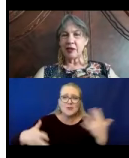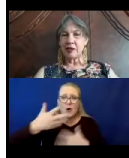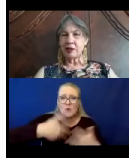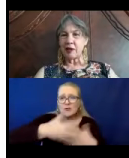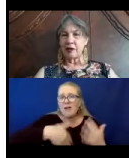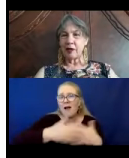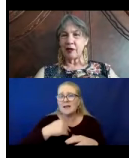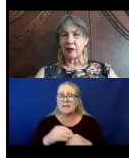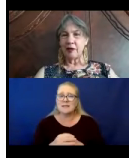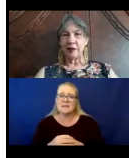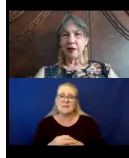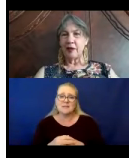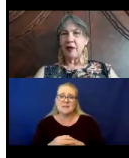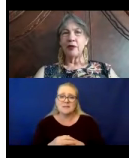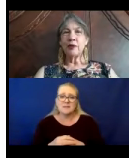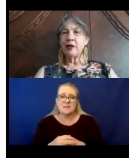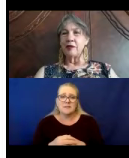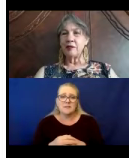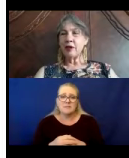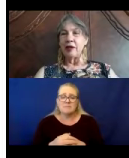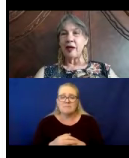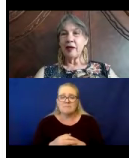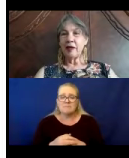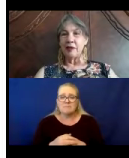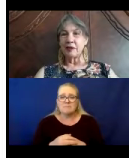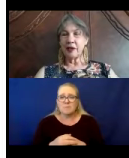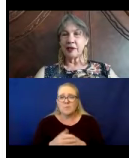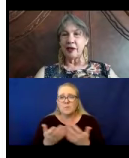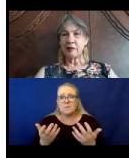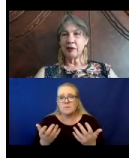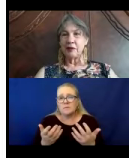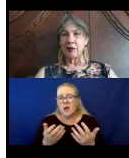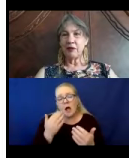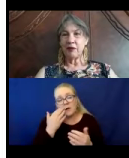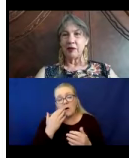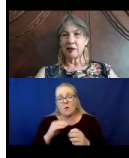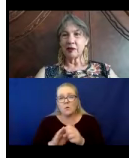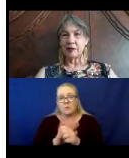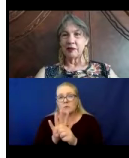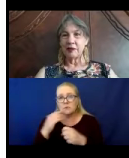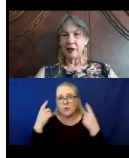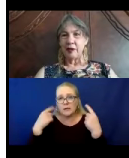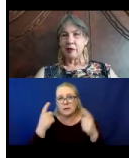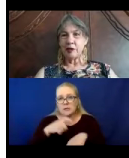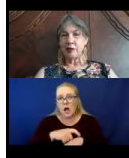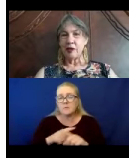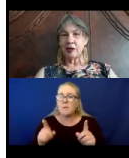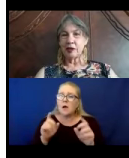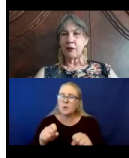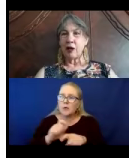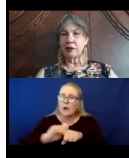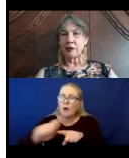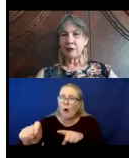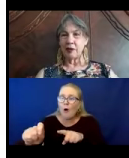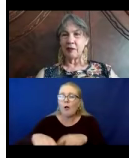as Anastacia talked about. Do what you can in these crazy times. Make phone calls, make Zoom calls,